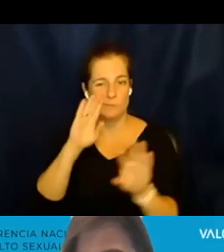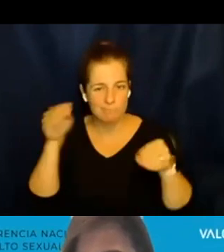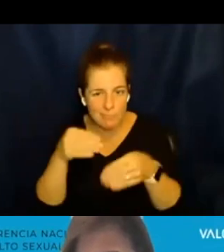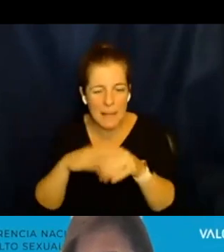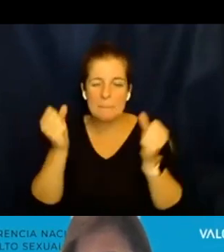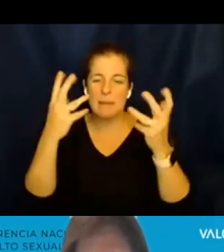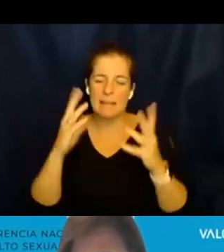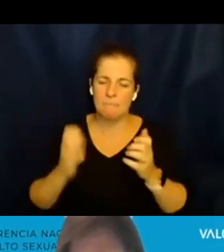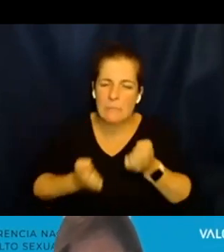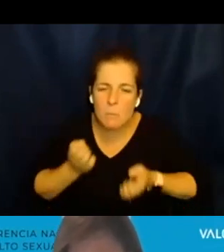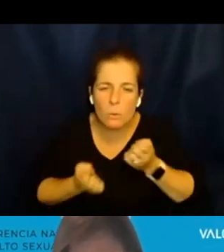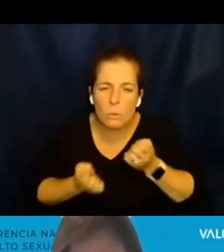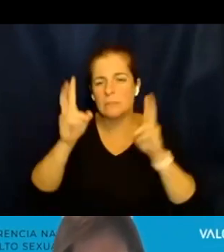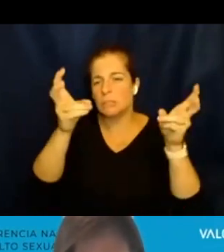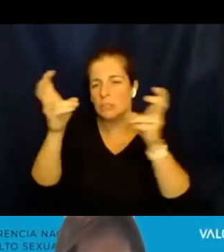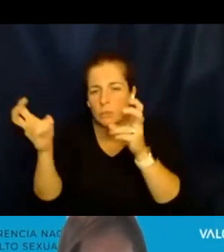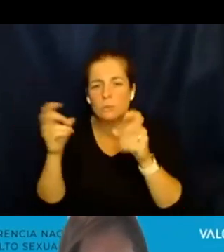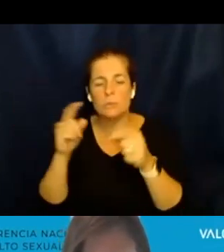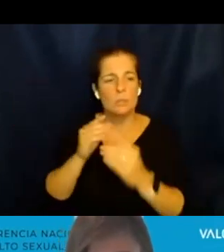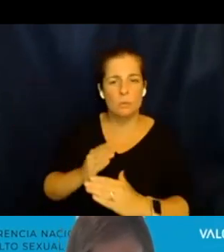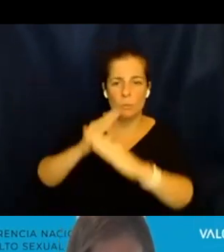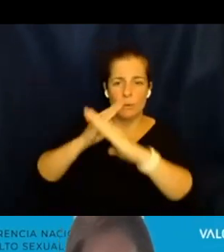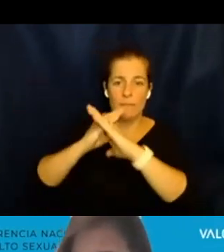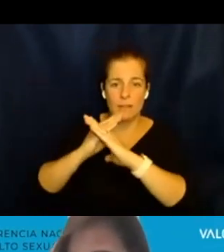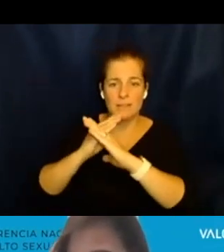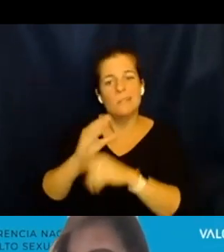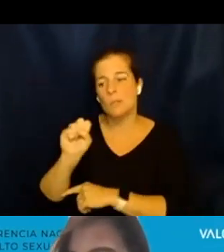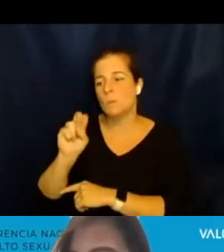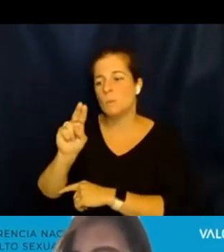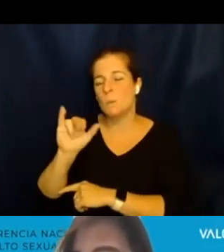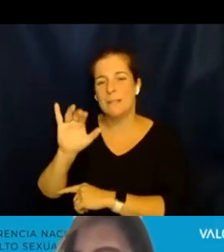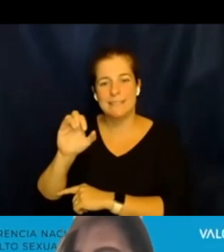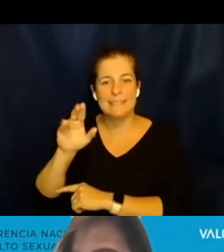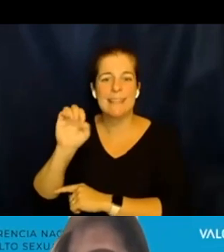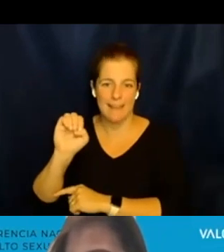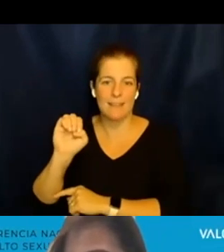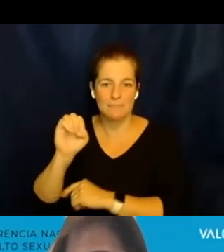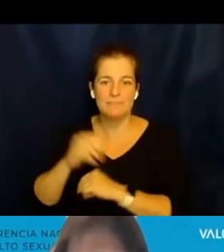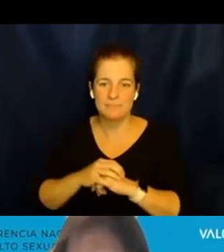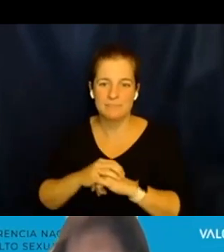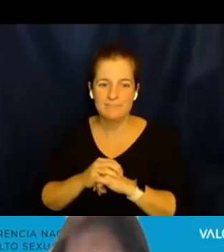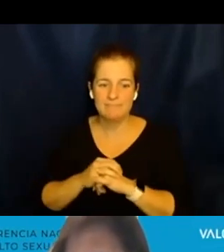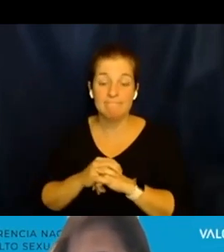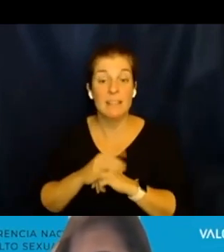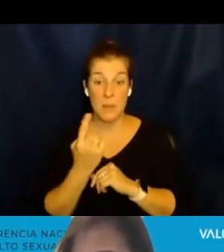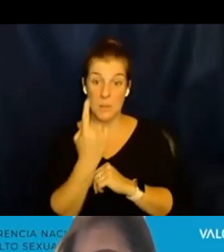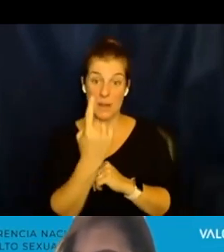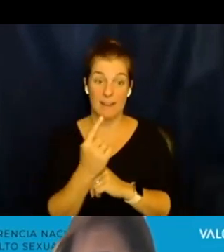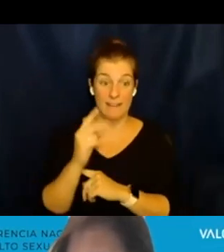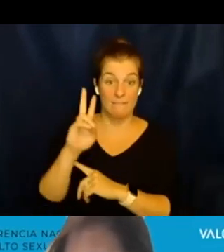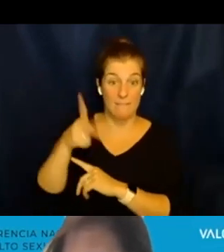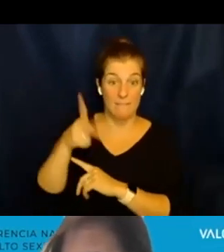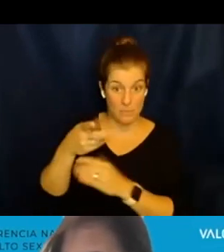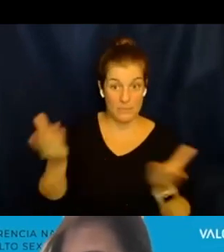issues to prevent suicide. She is one of our vice presidents at Valor U